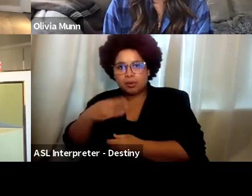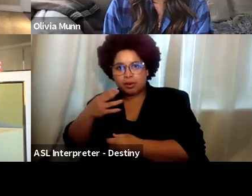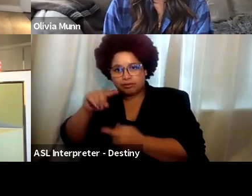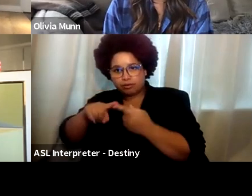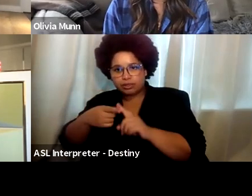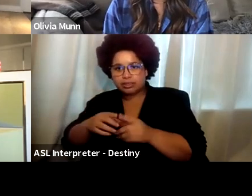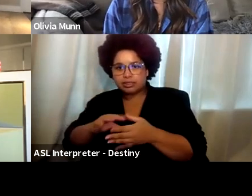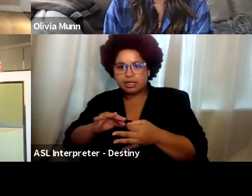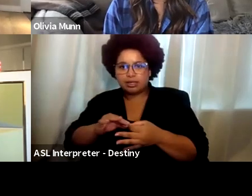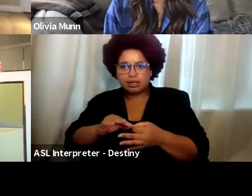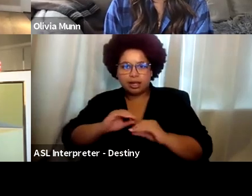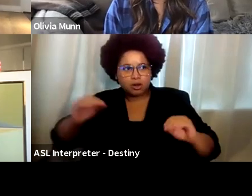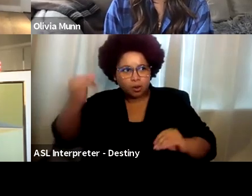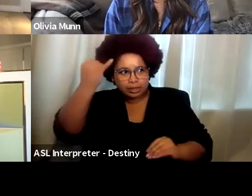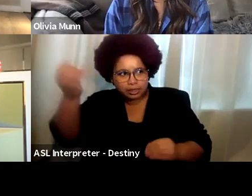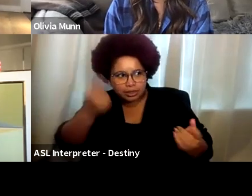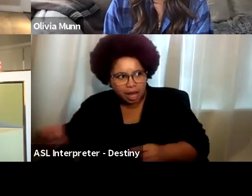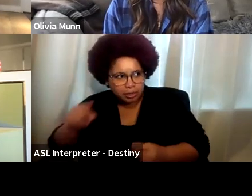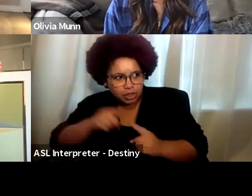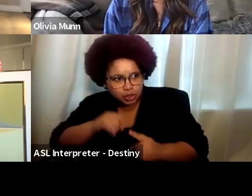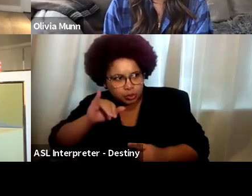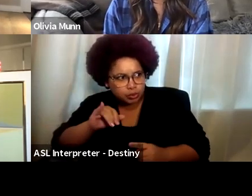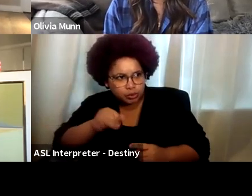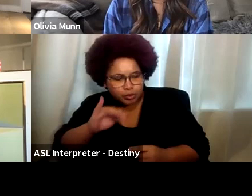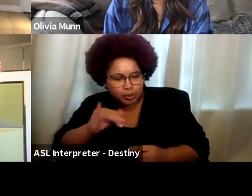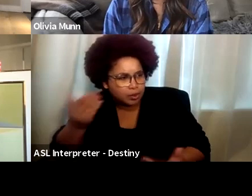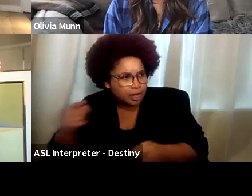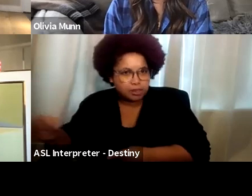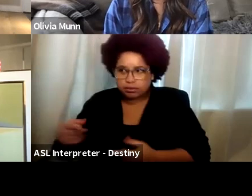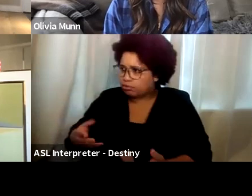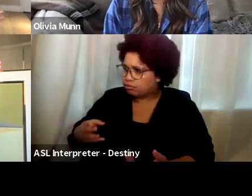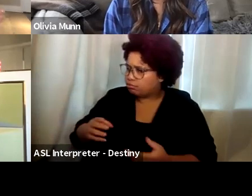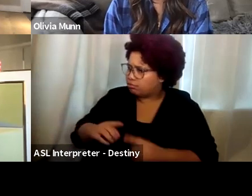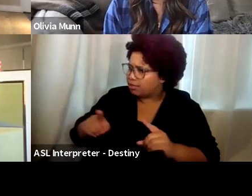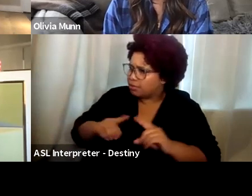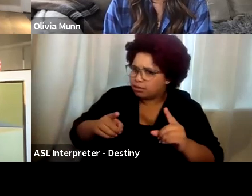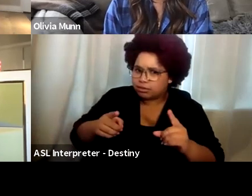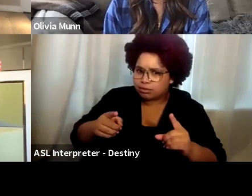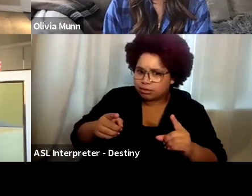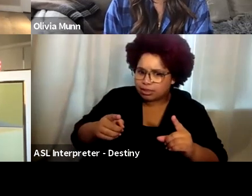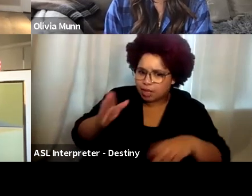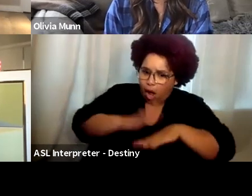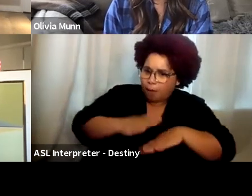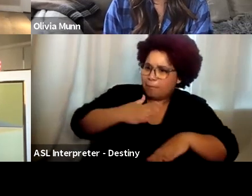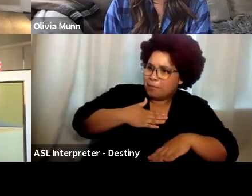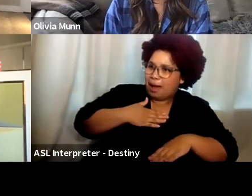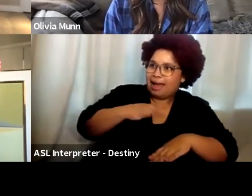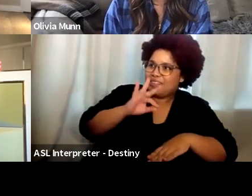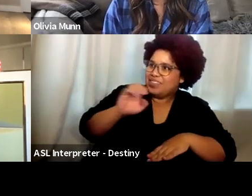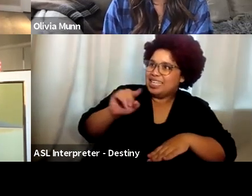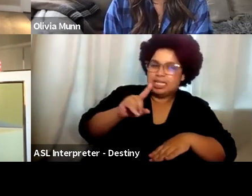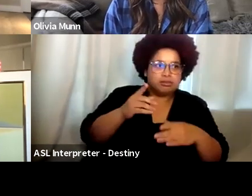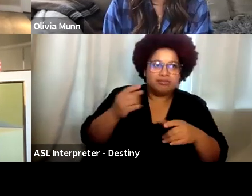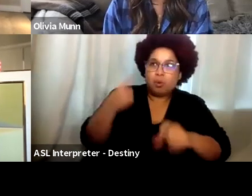kept saying to me, I had no idea this was happening, Juju. And I was like, but it's been on my feed for a year. I've been